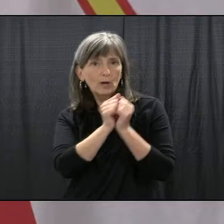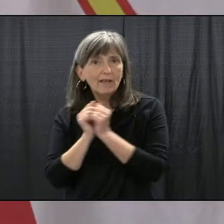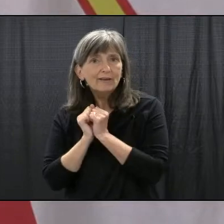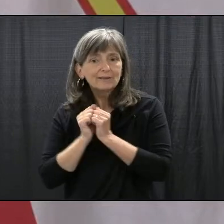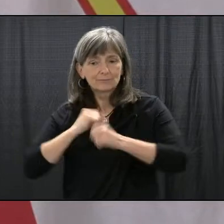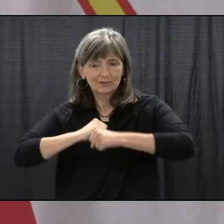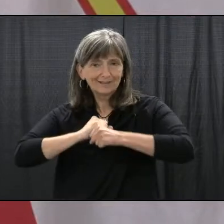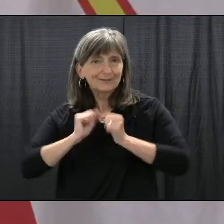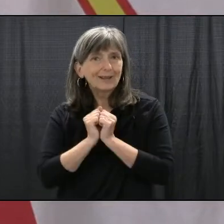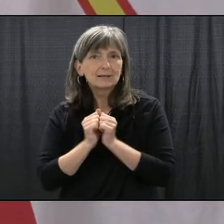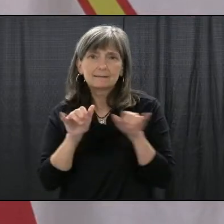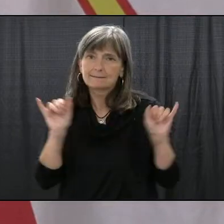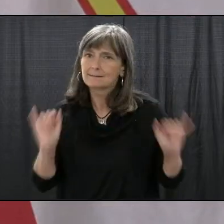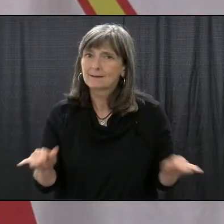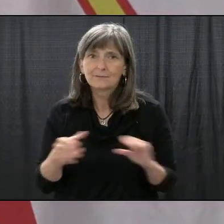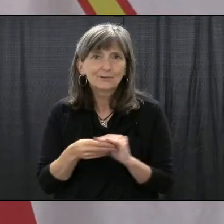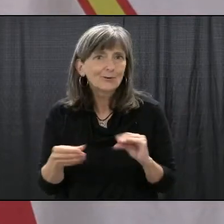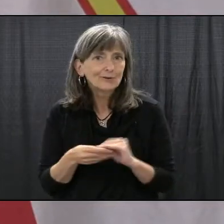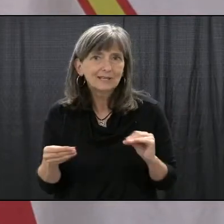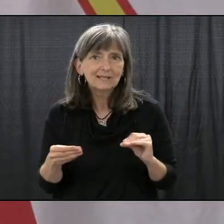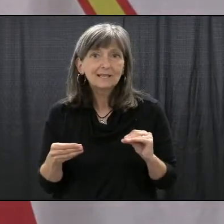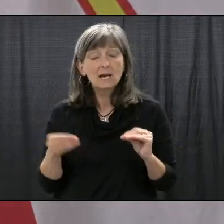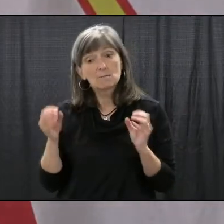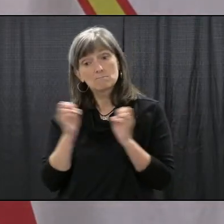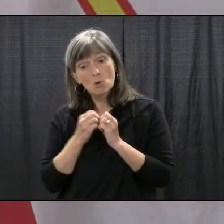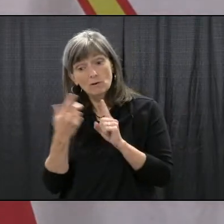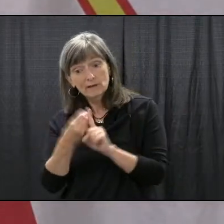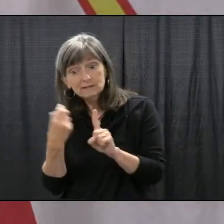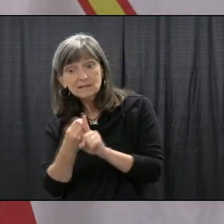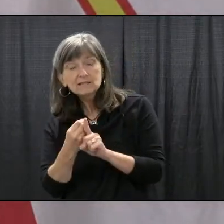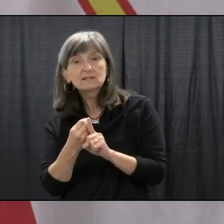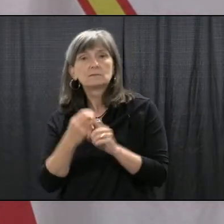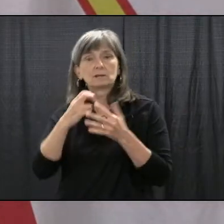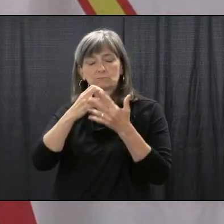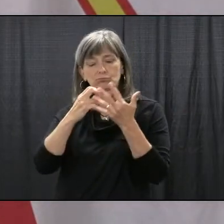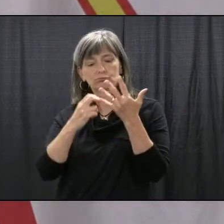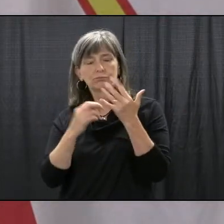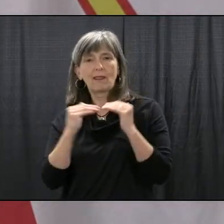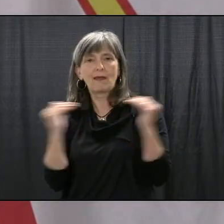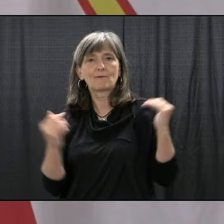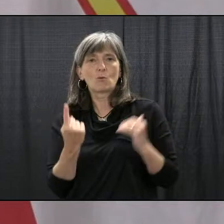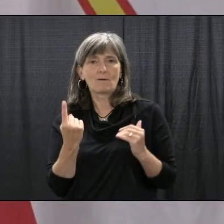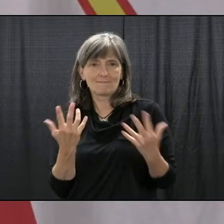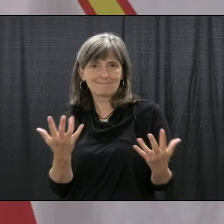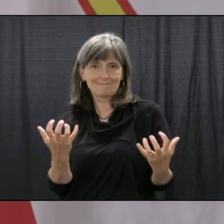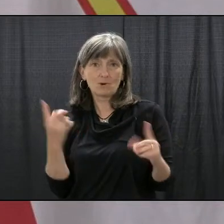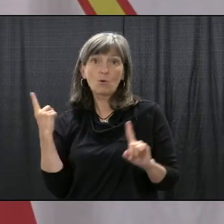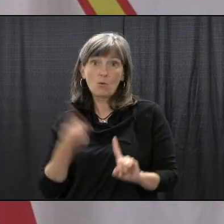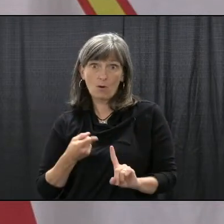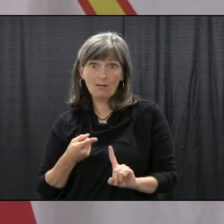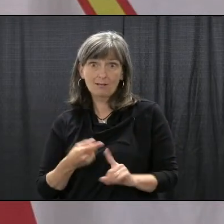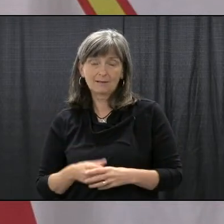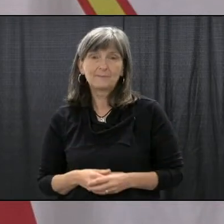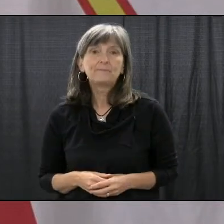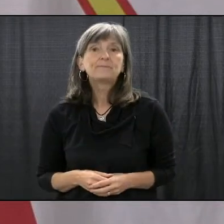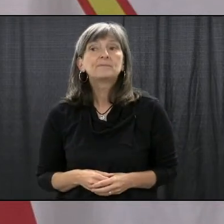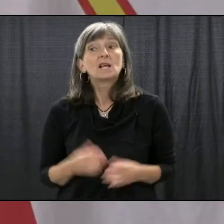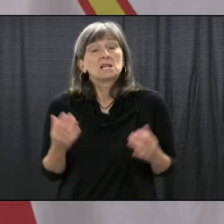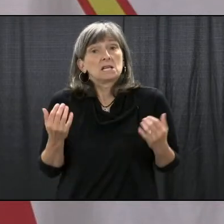lift more public health restrictions and potentially move to alert level 1. In keeping with this goal, we will be easing